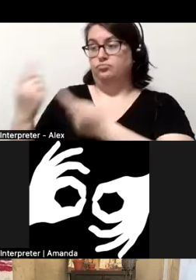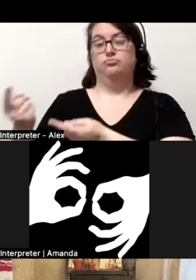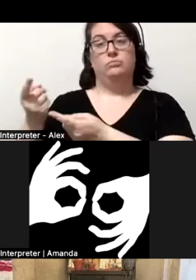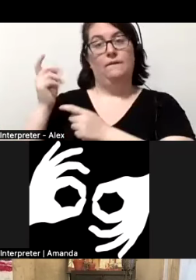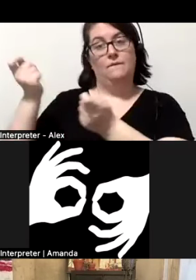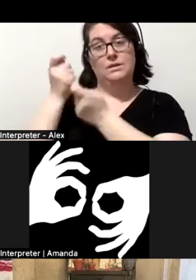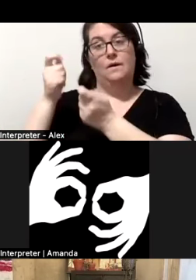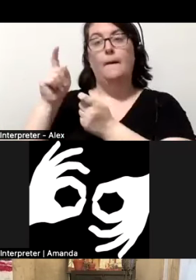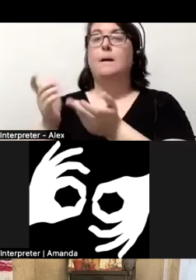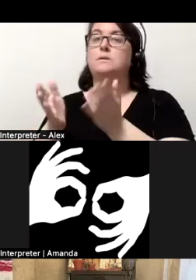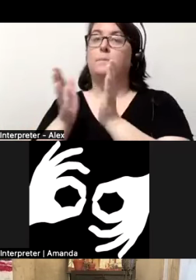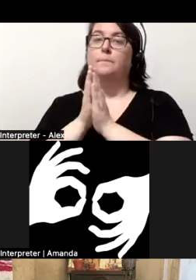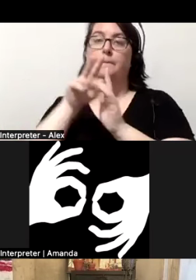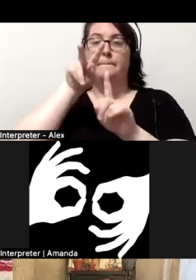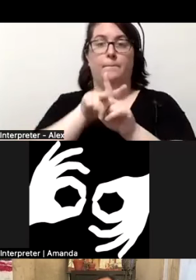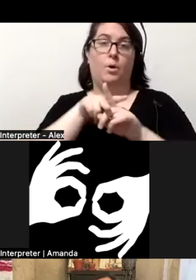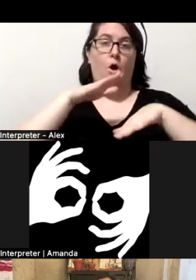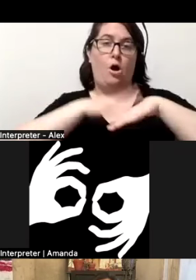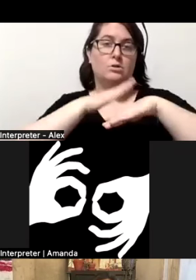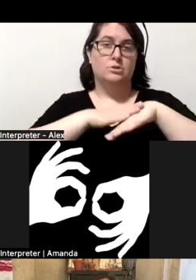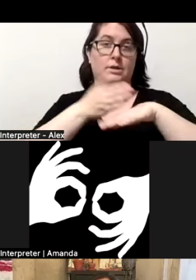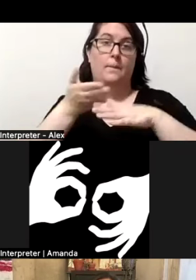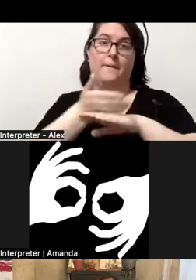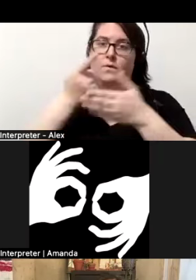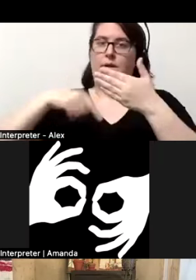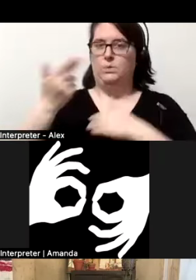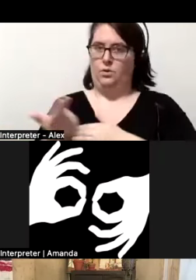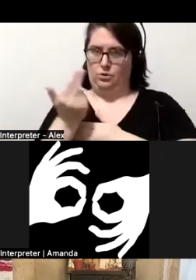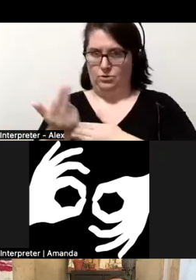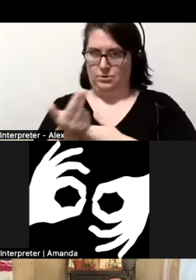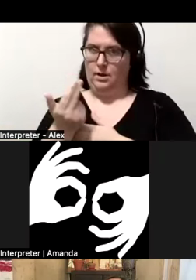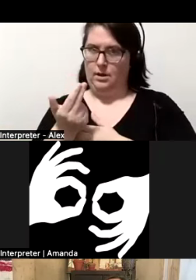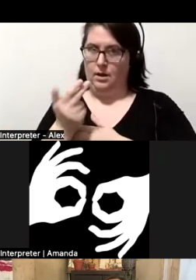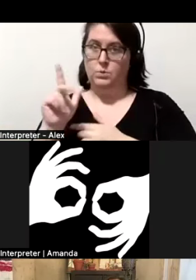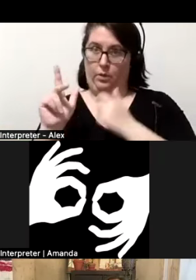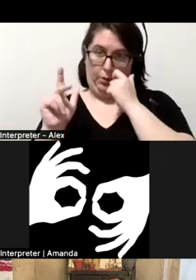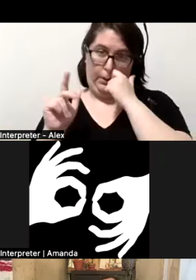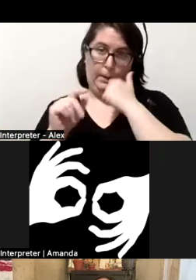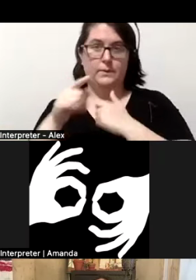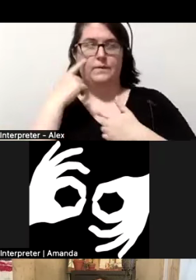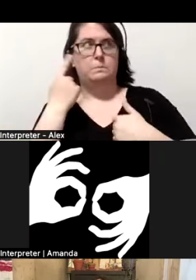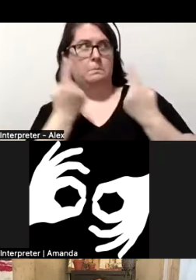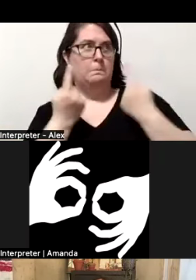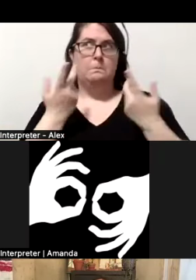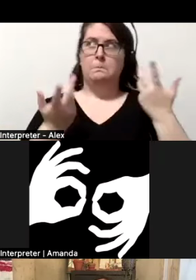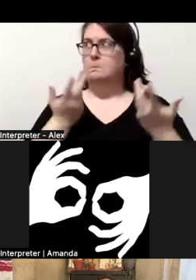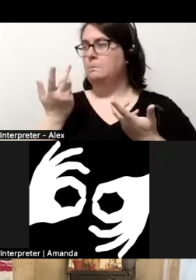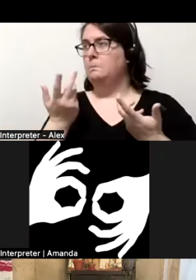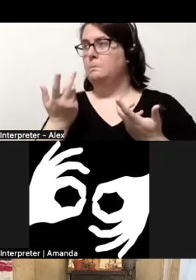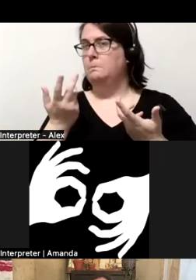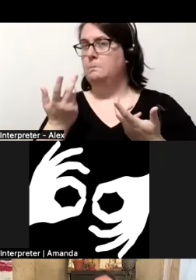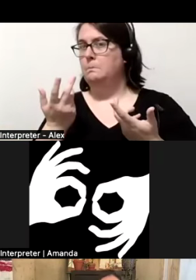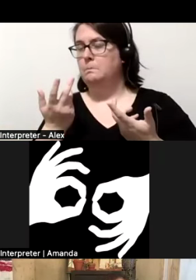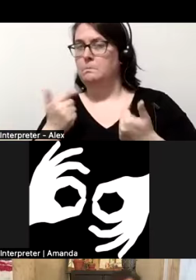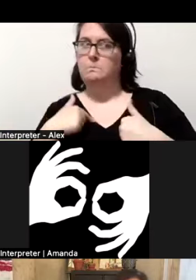required to book a consultation with KAC staff by next Thursday, April 23rd. So if you're considering this, even if you're